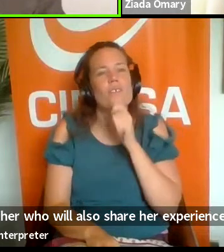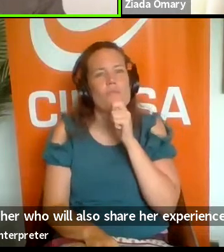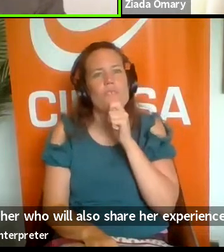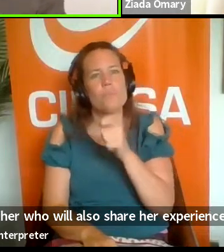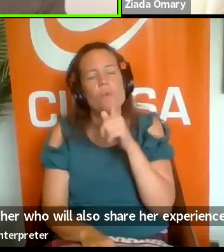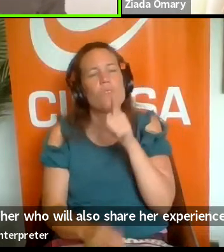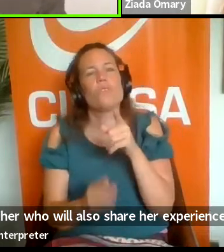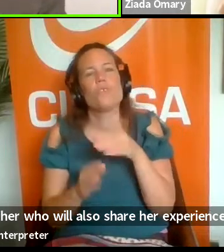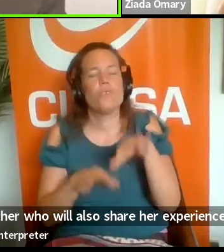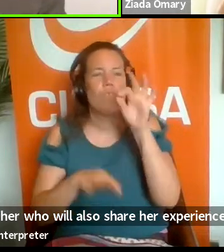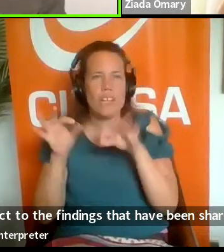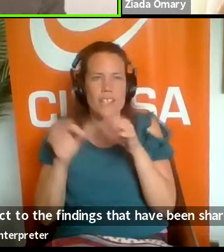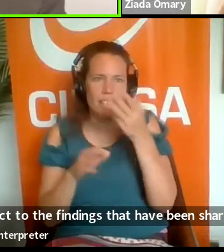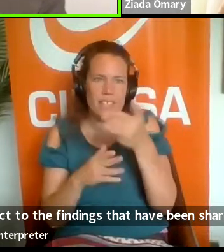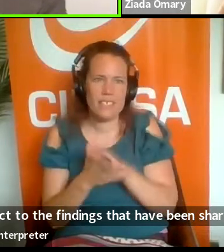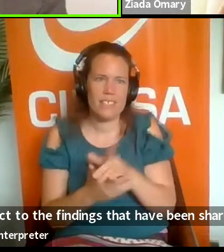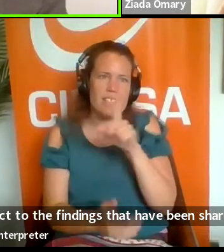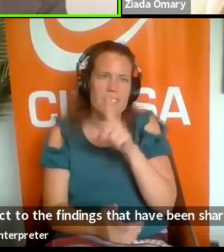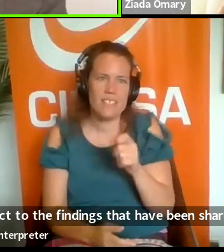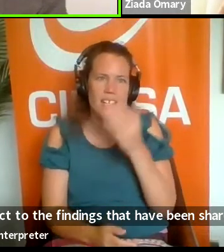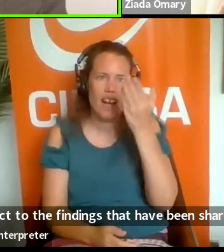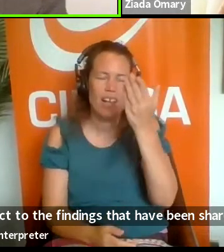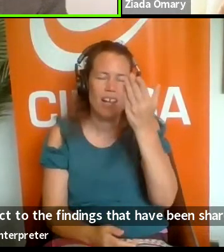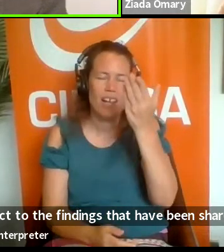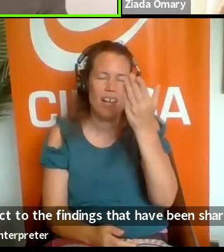shared. Ziada, over to you.